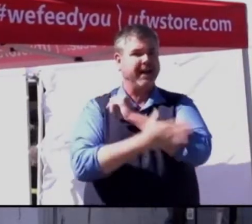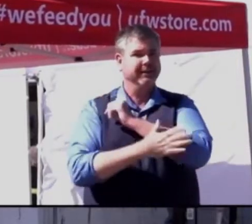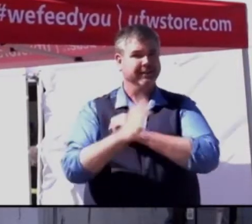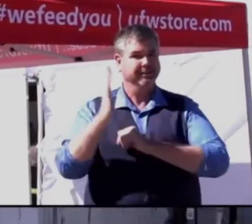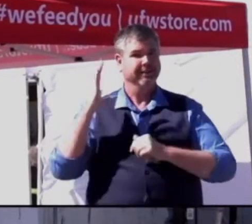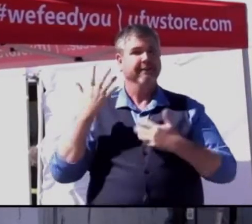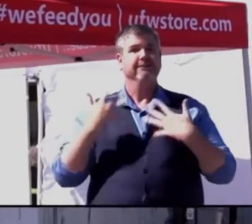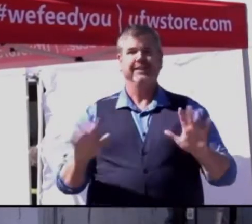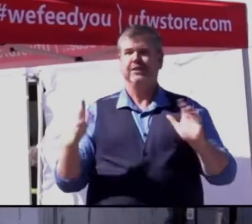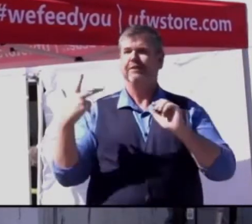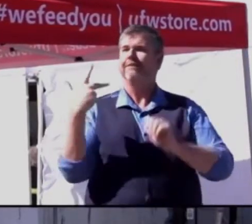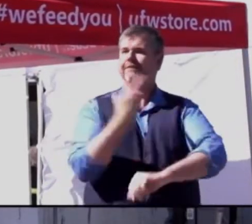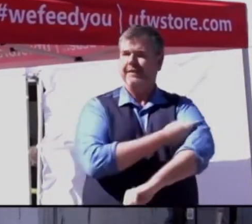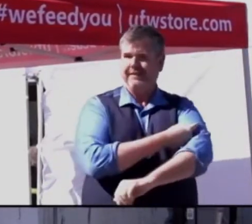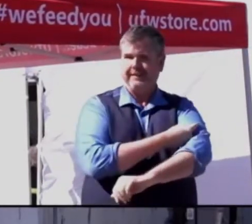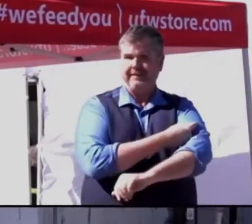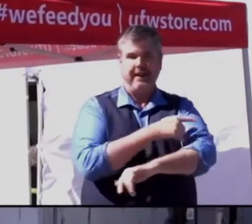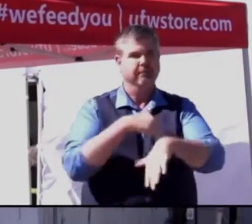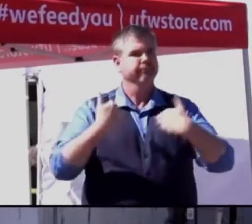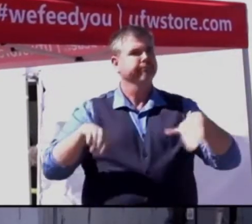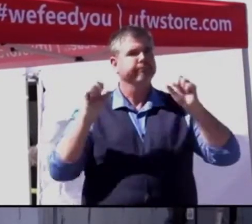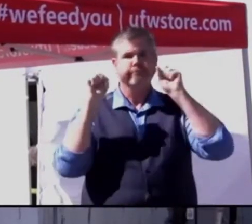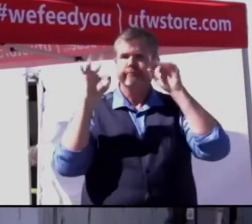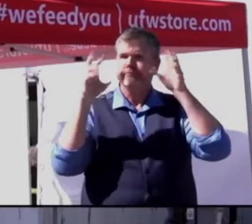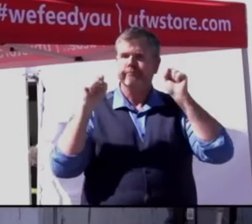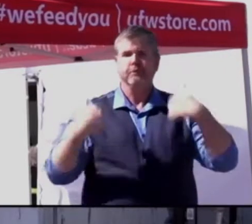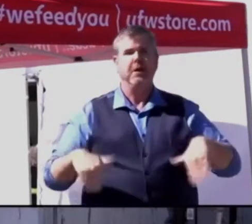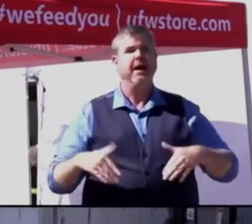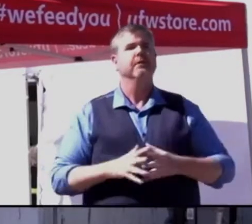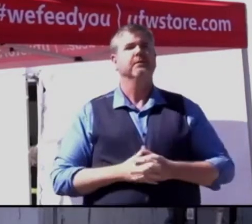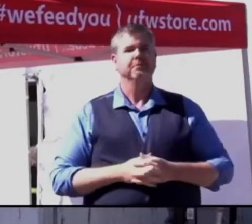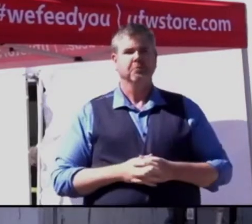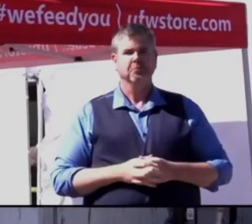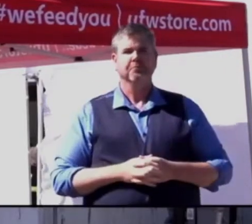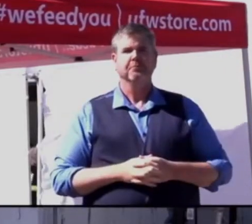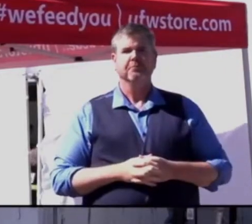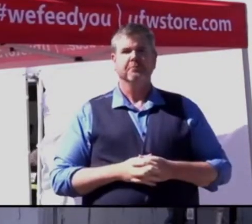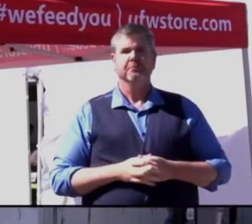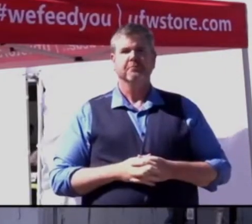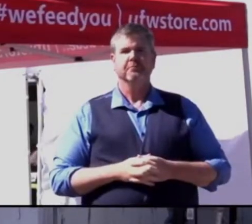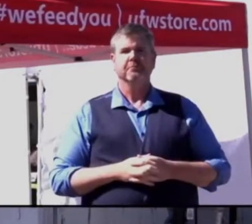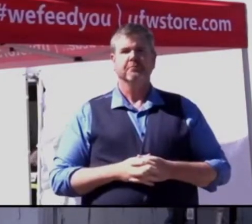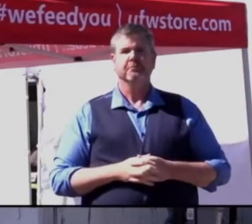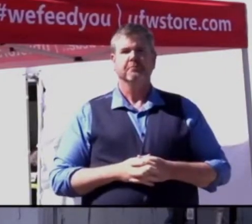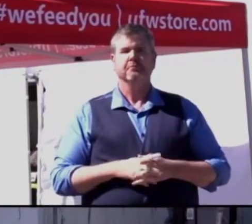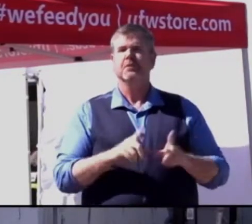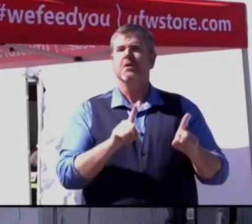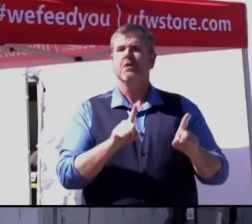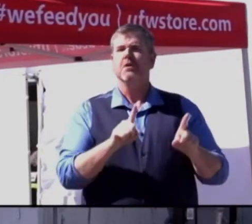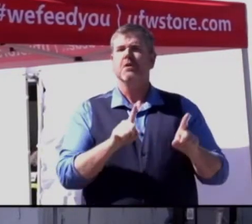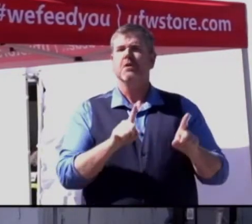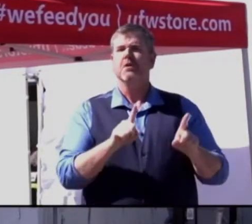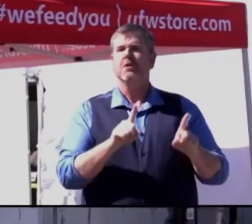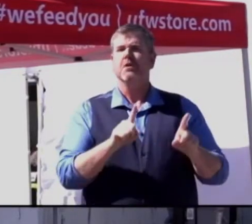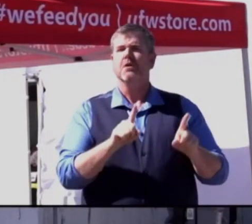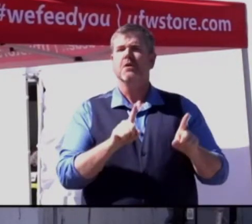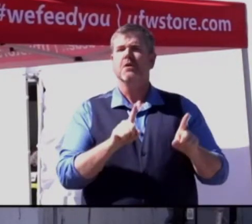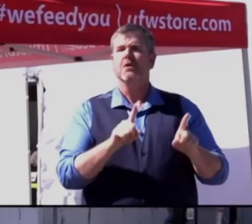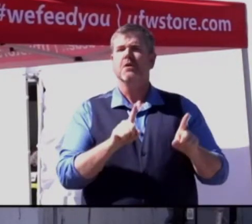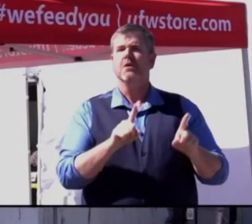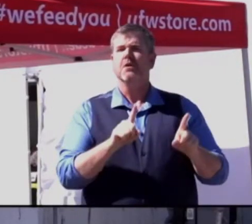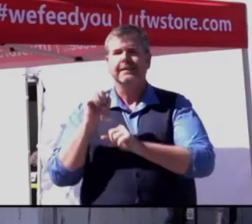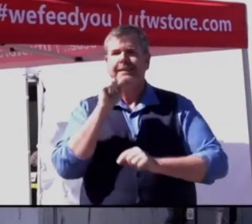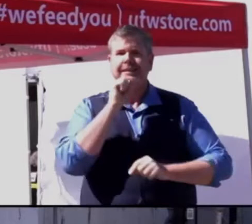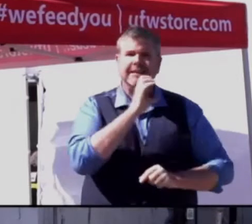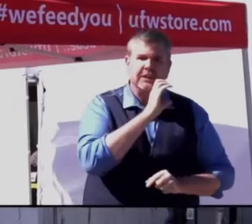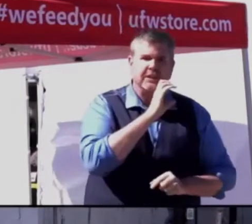quite amazing. We have been able to also to vaccinate and outreach to our seniors, 65 and older, and we are